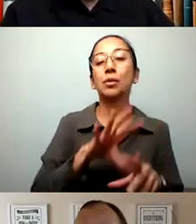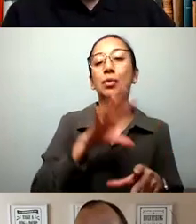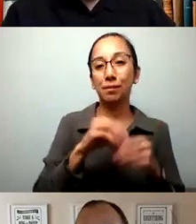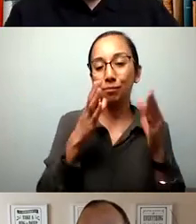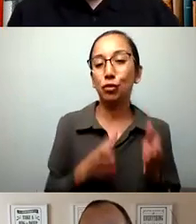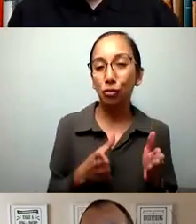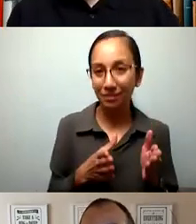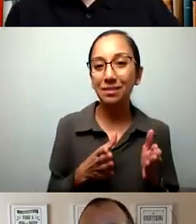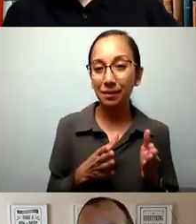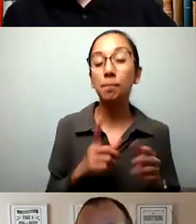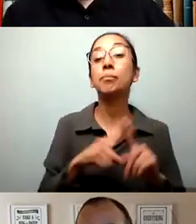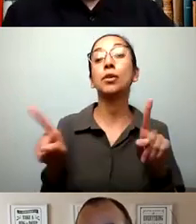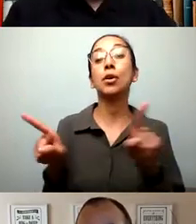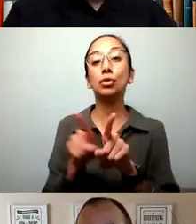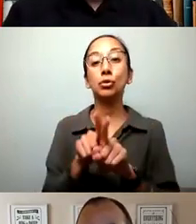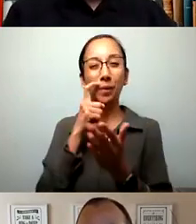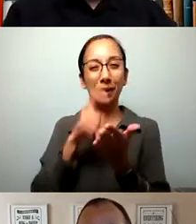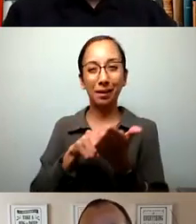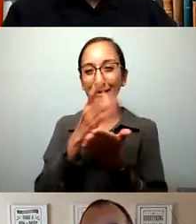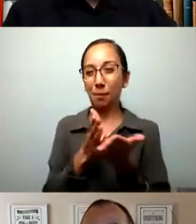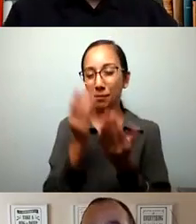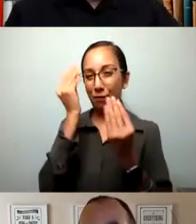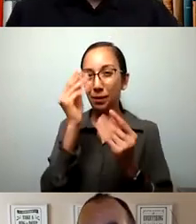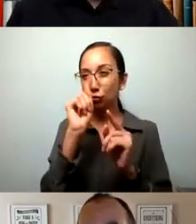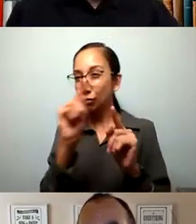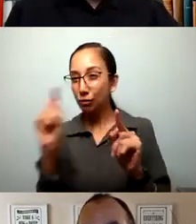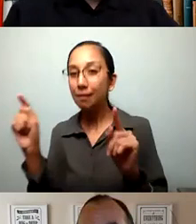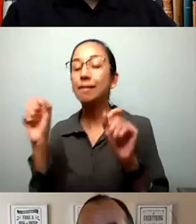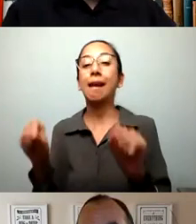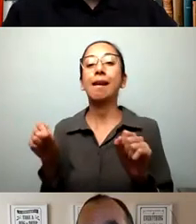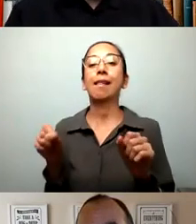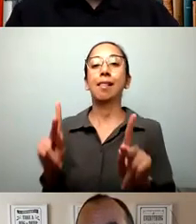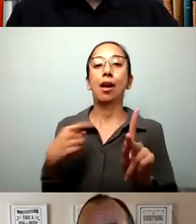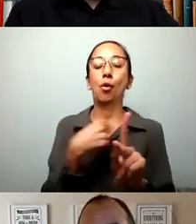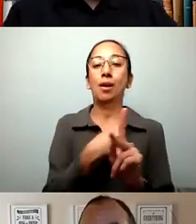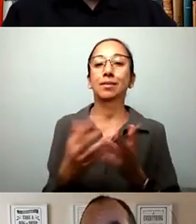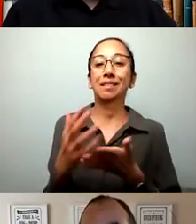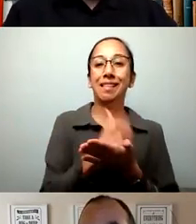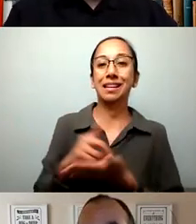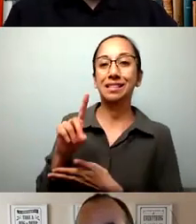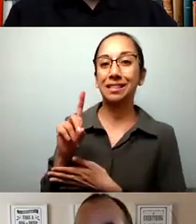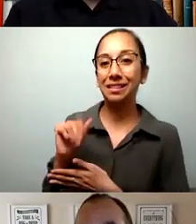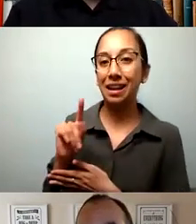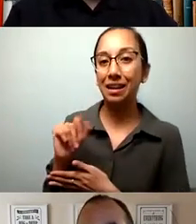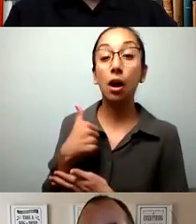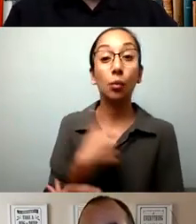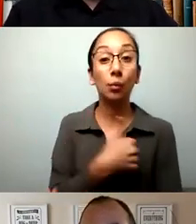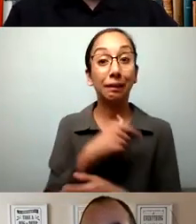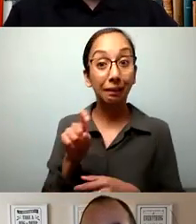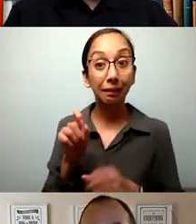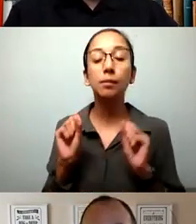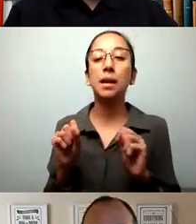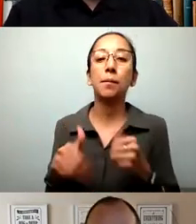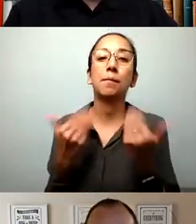also recognize that there's certain information out there that can allow us to get the data we need to be able to provide the students the services that